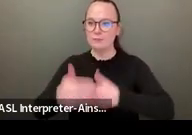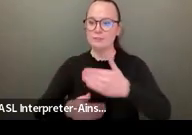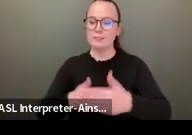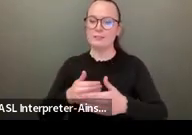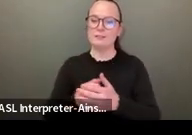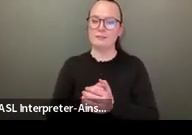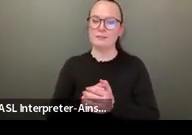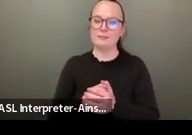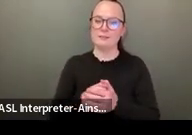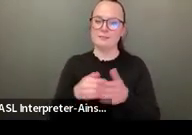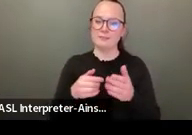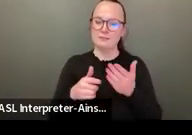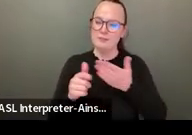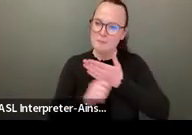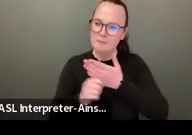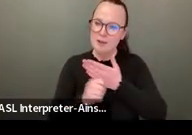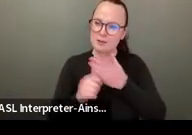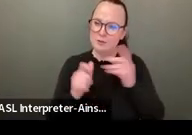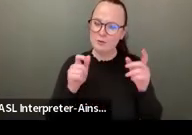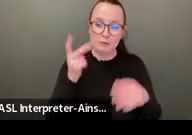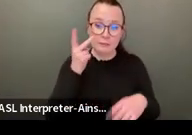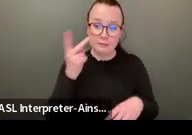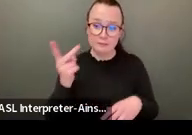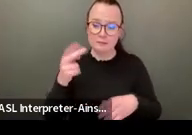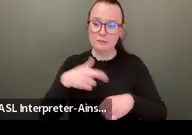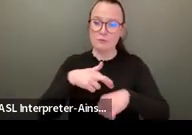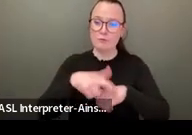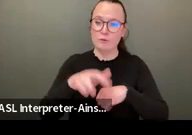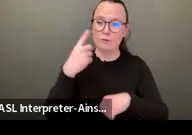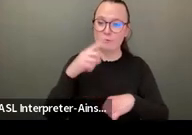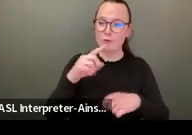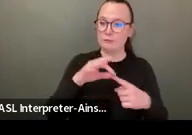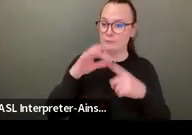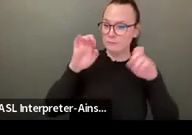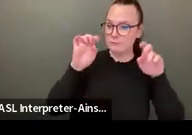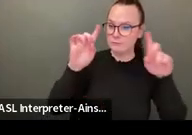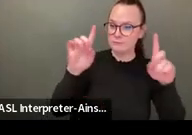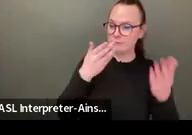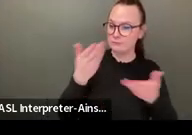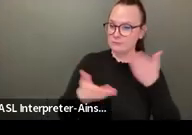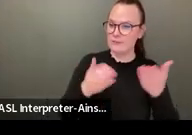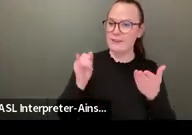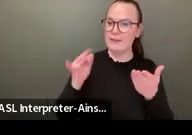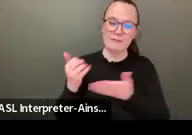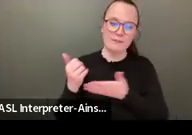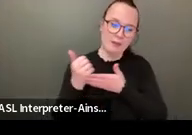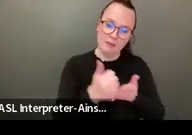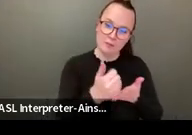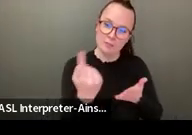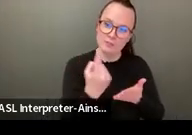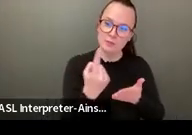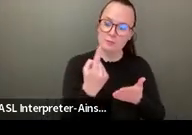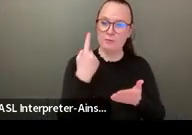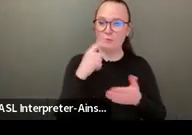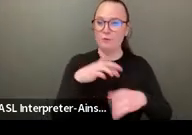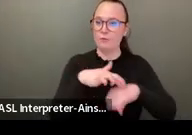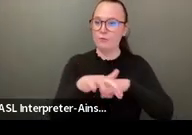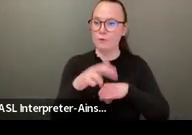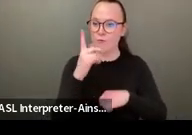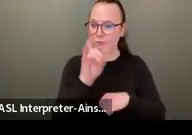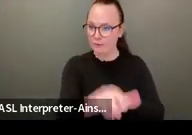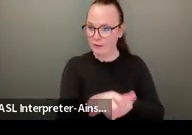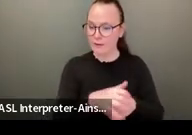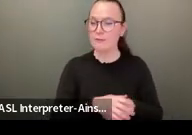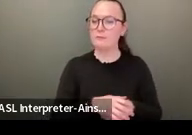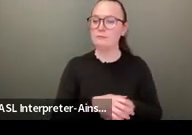procedural manual, you have the referral for special ed services. If you're ever helping someone with that referral process, you have